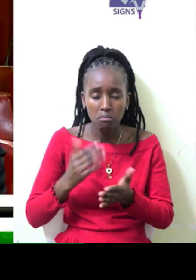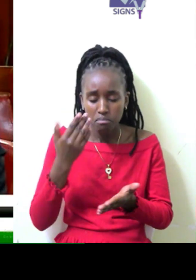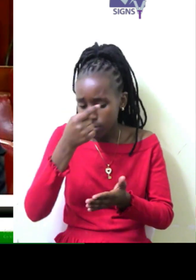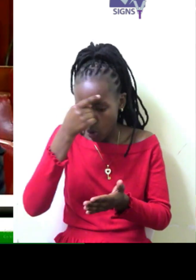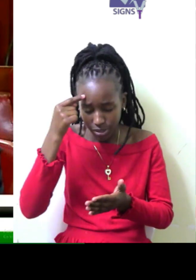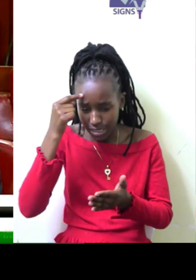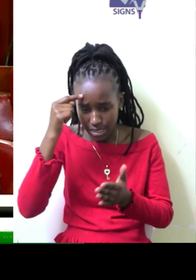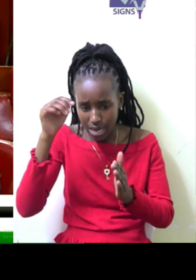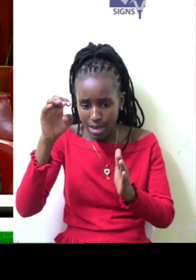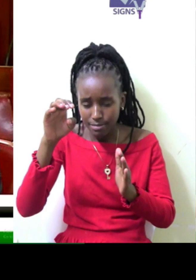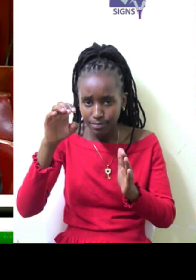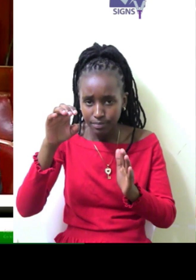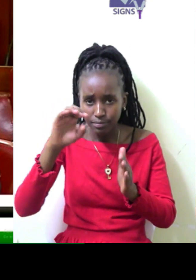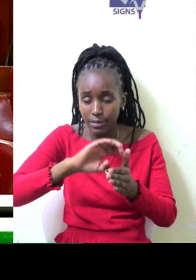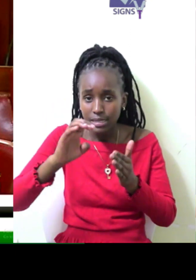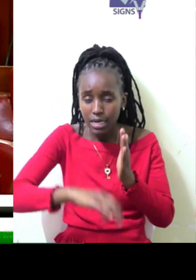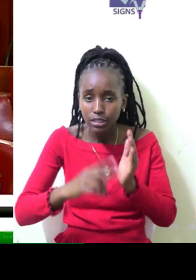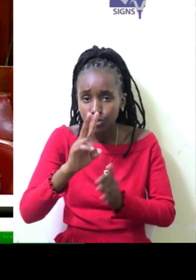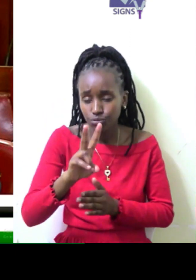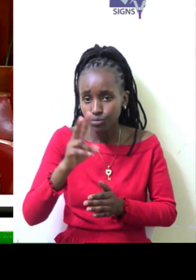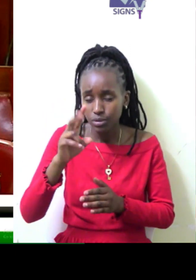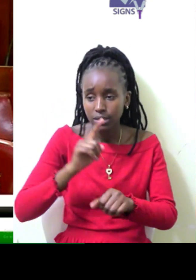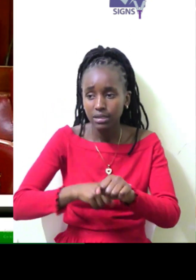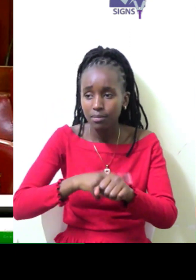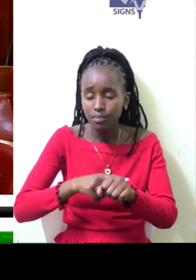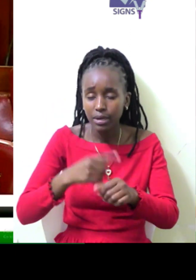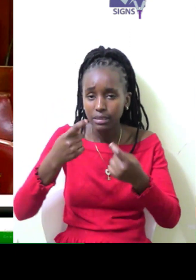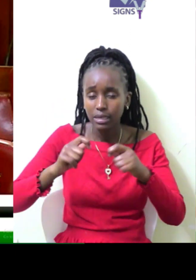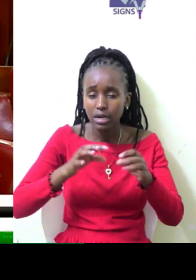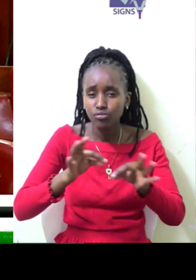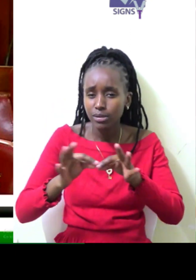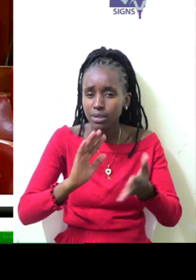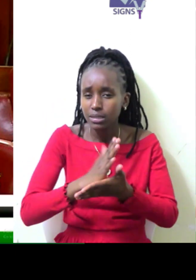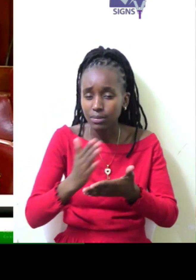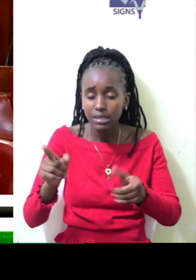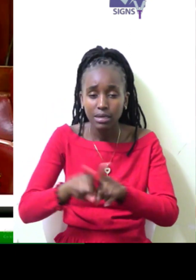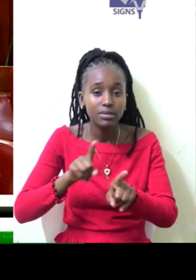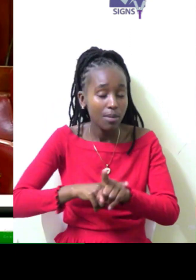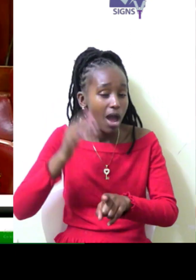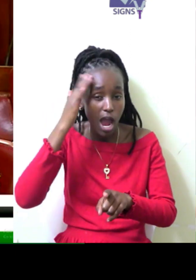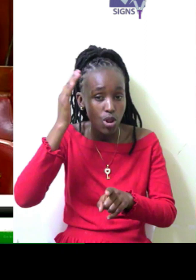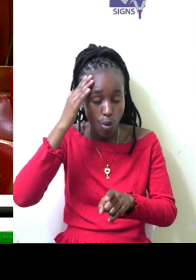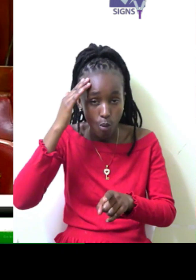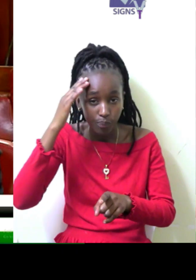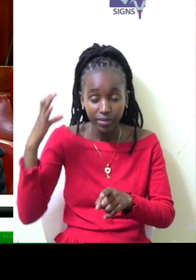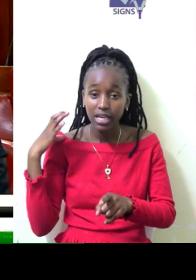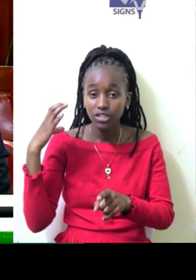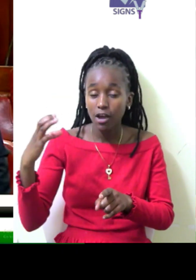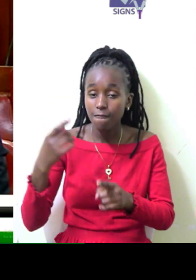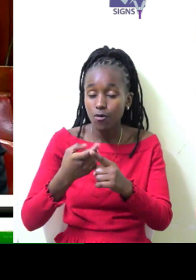in terms of definition of person. And I know the chair for the committee is listening.